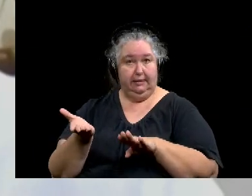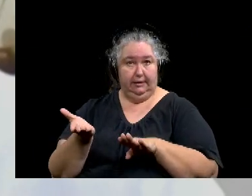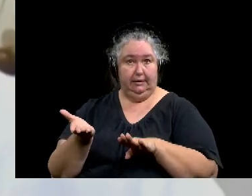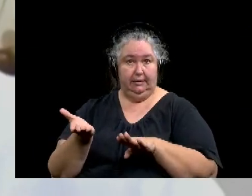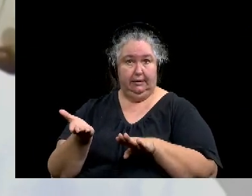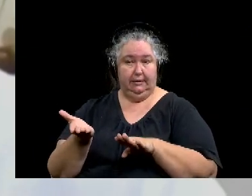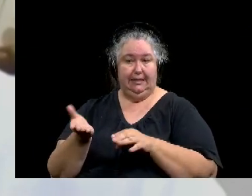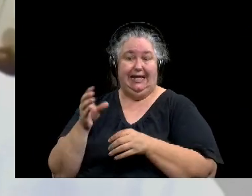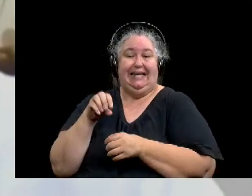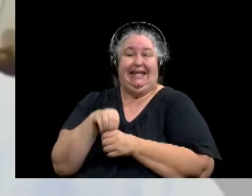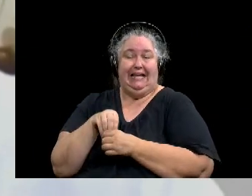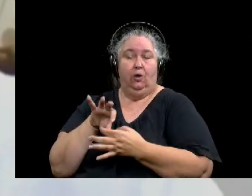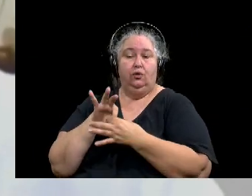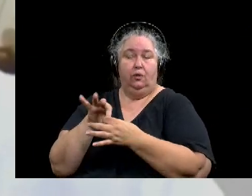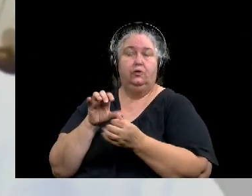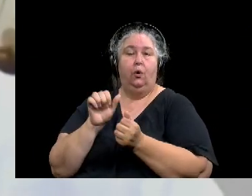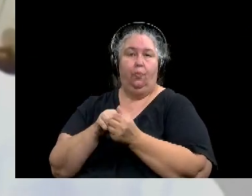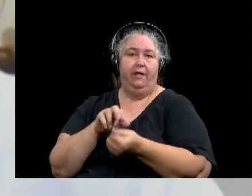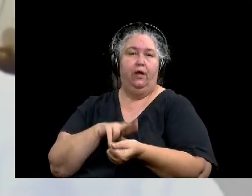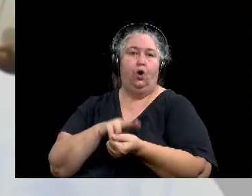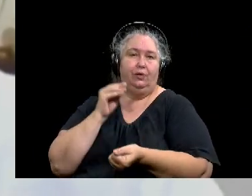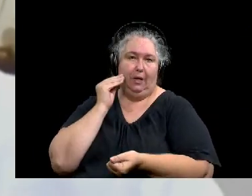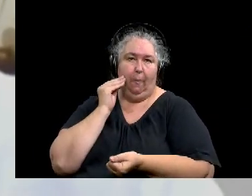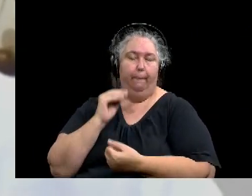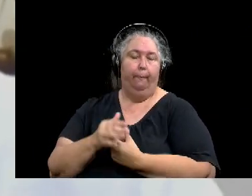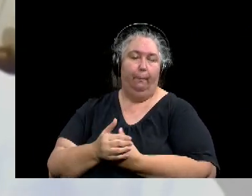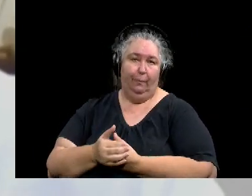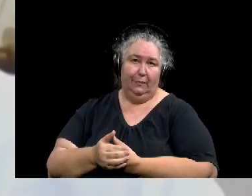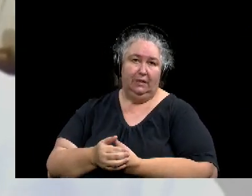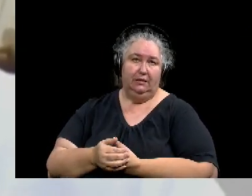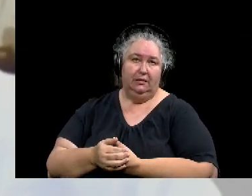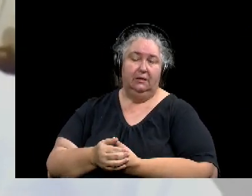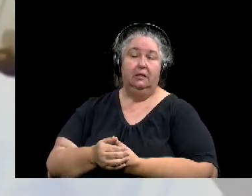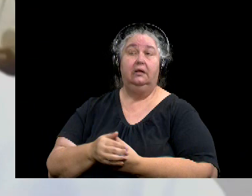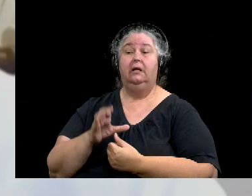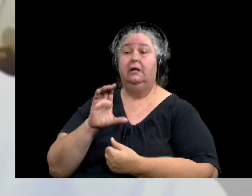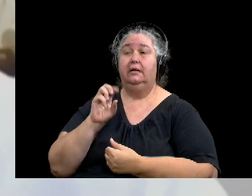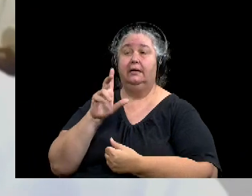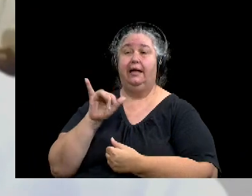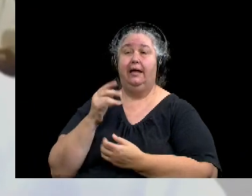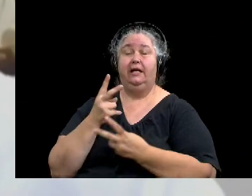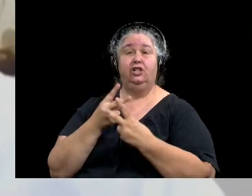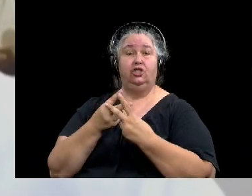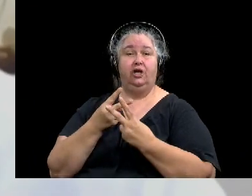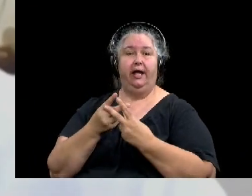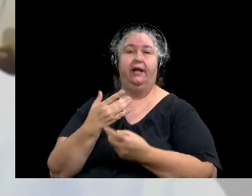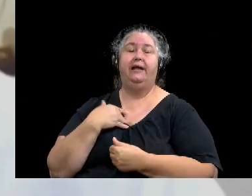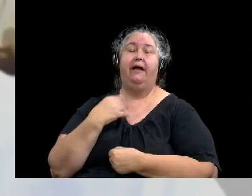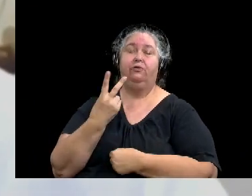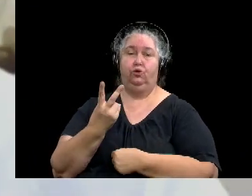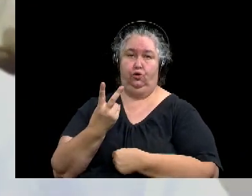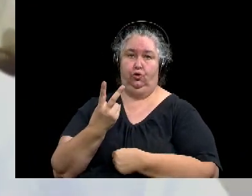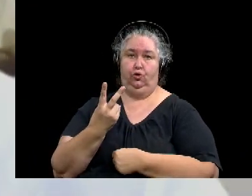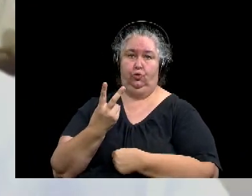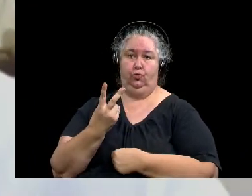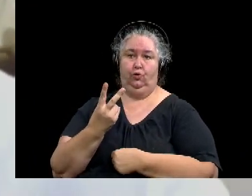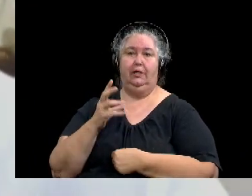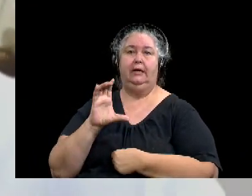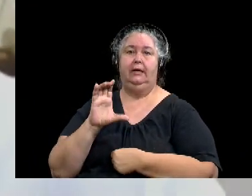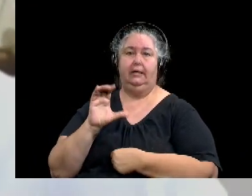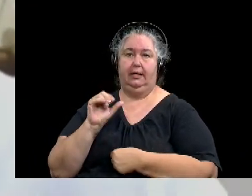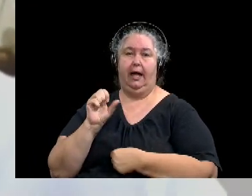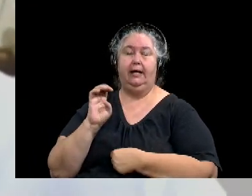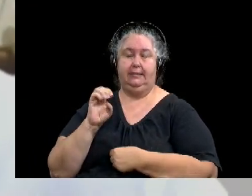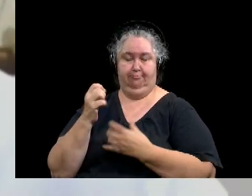in or associated with nursing homes. The county jail, there are 2 active cases.